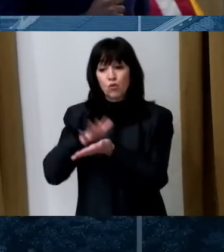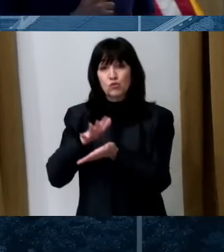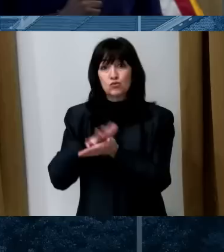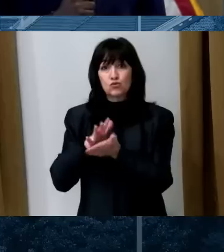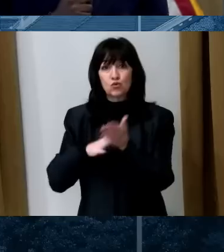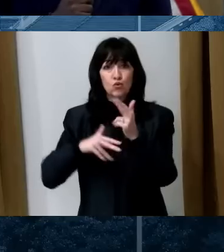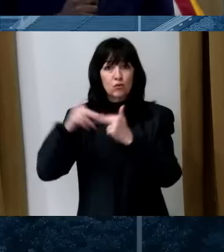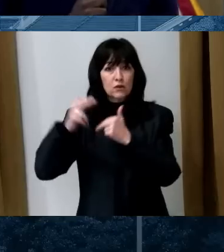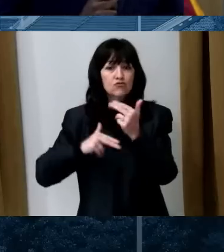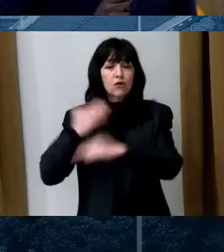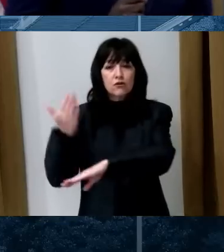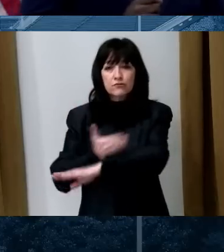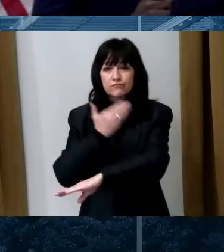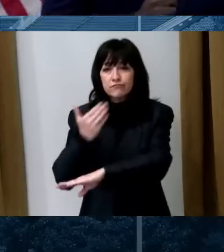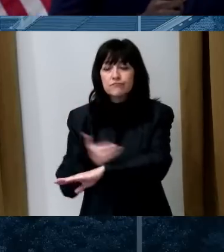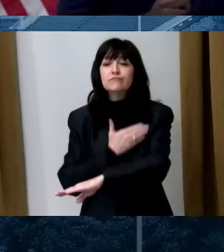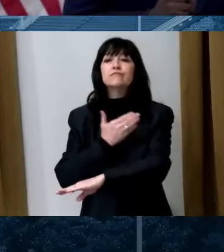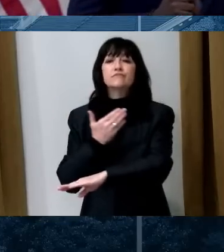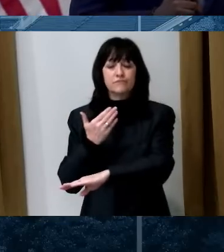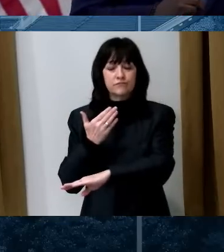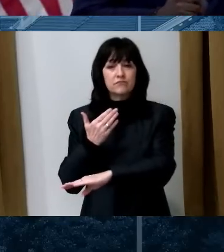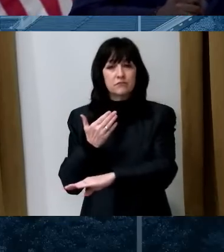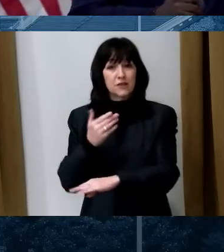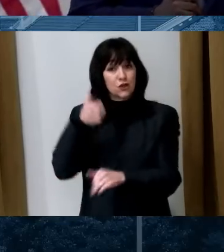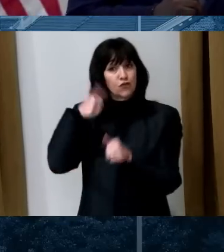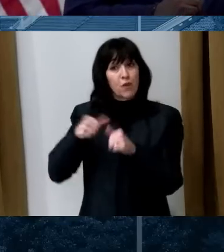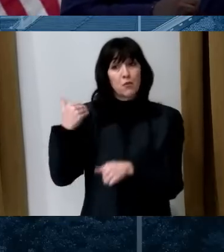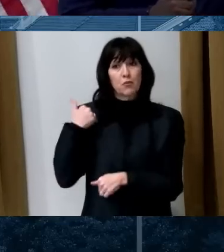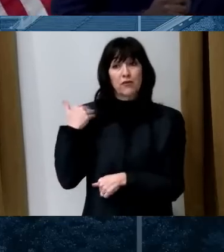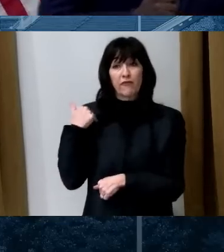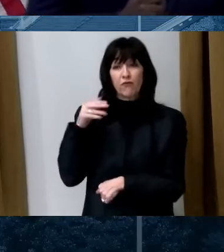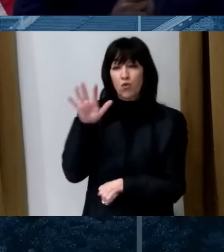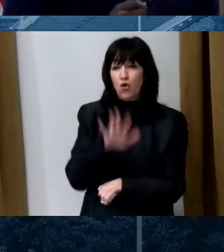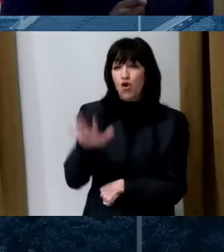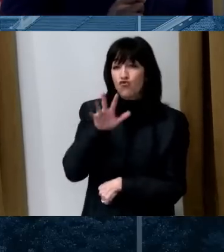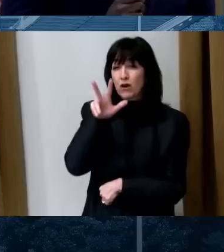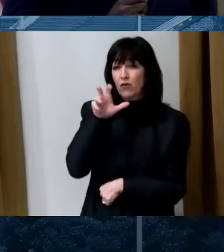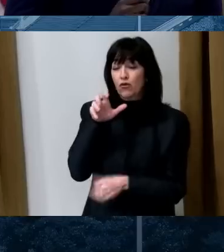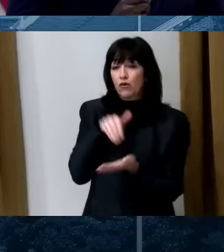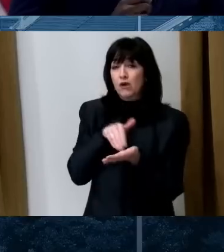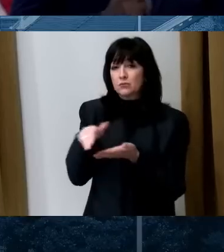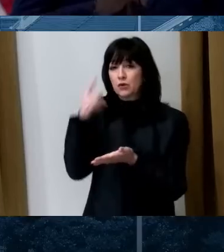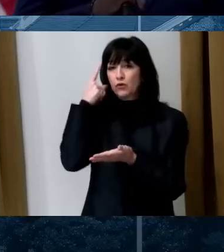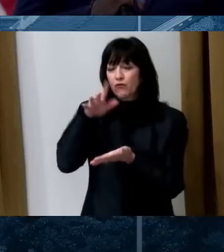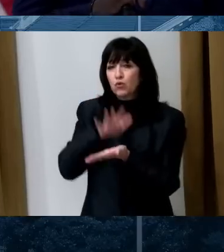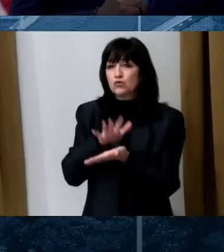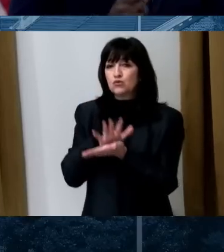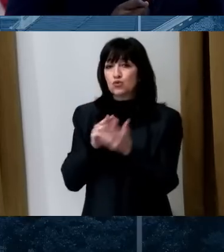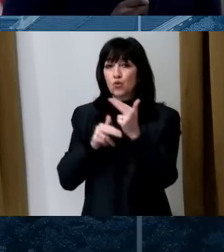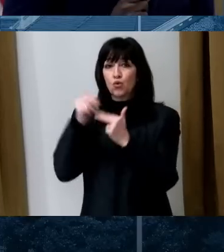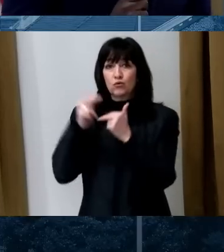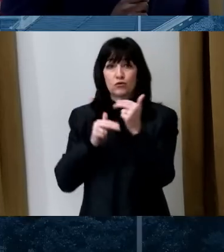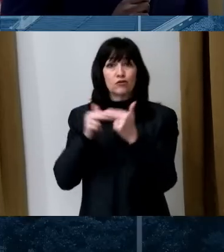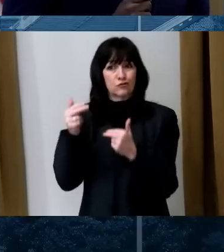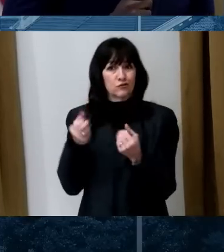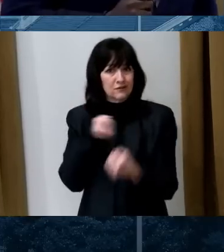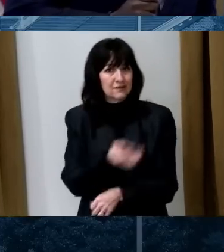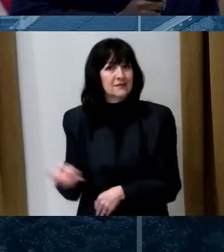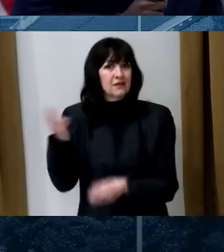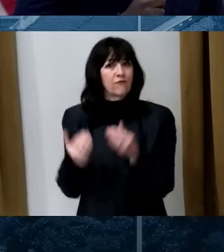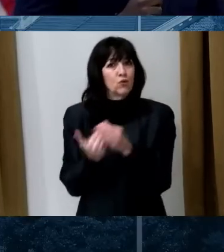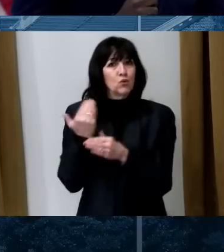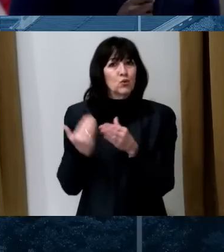As you guys may remember, the last couple of years, we've been around $300 million for school construction, a lot of new